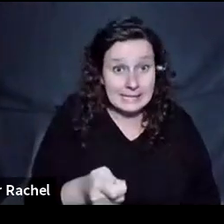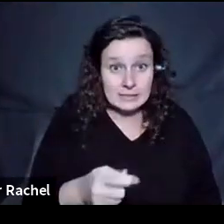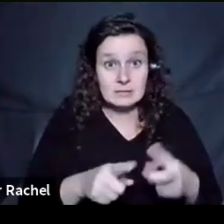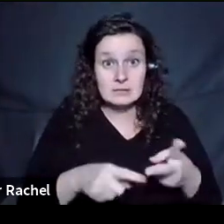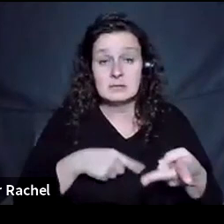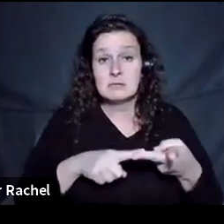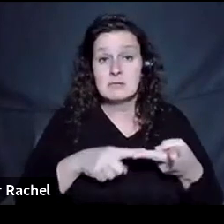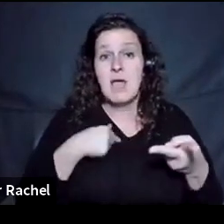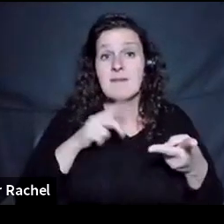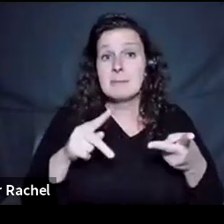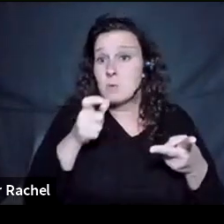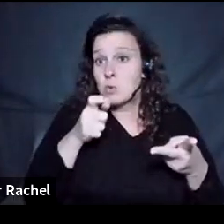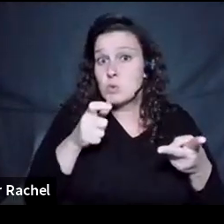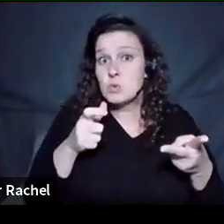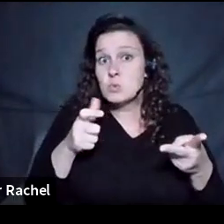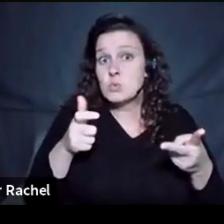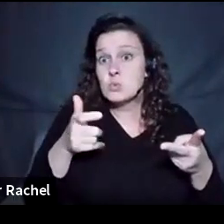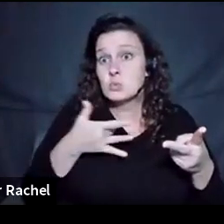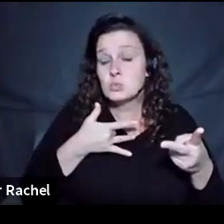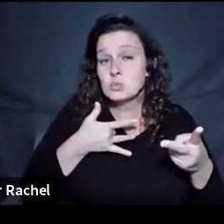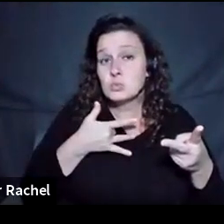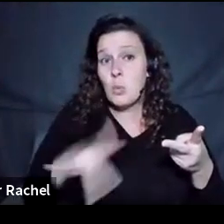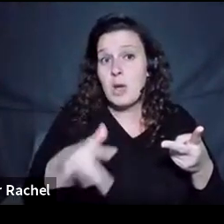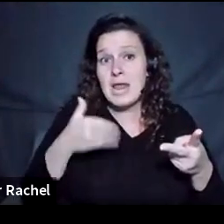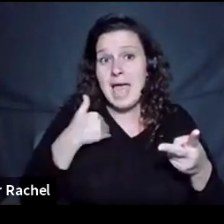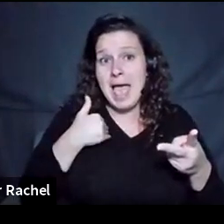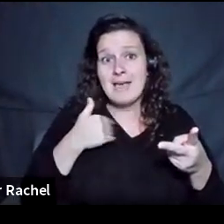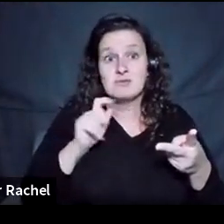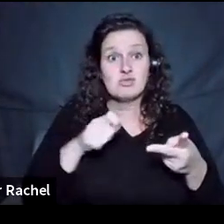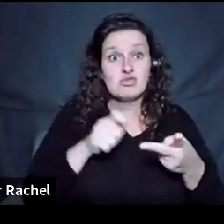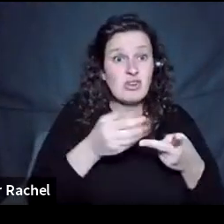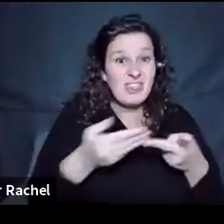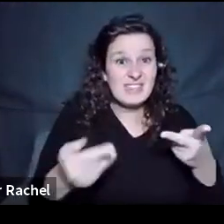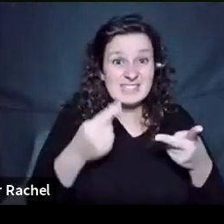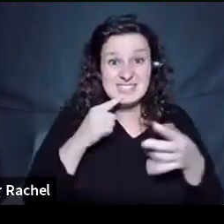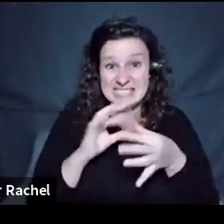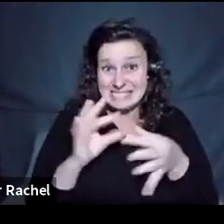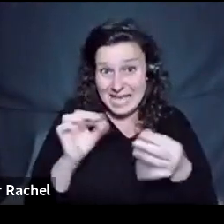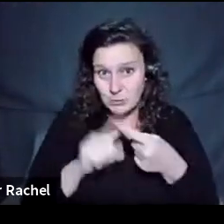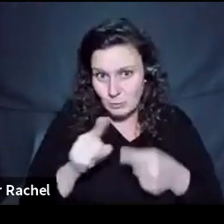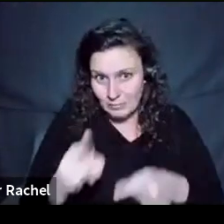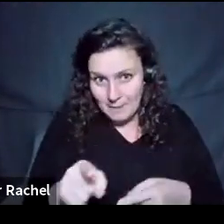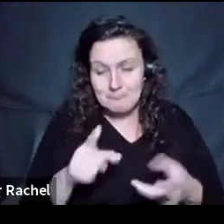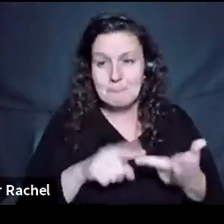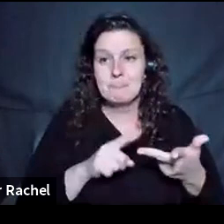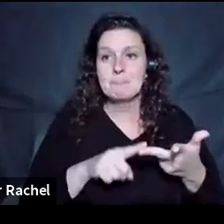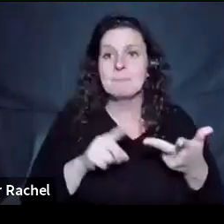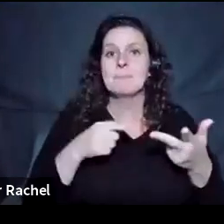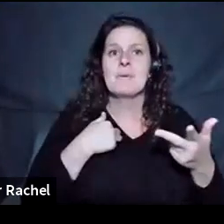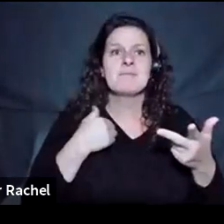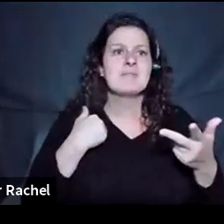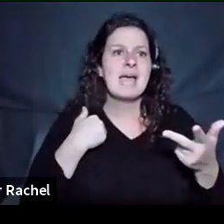who don't want to have certain things said to them. I'm